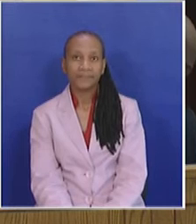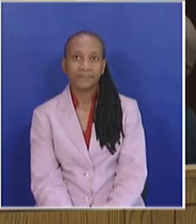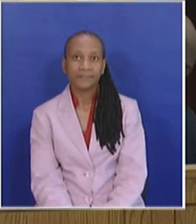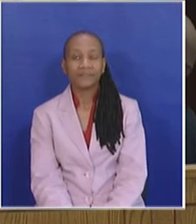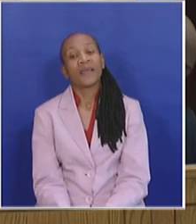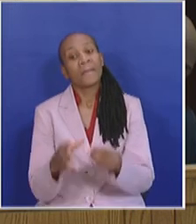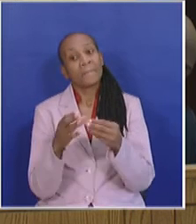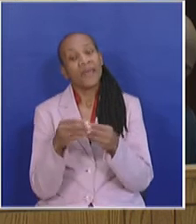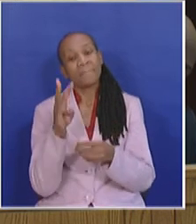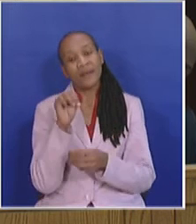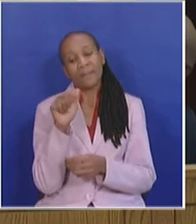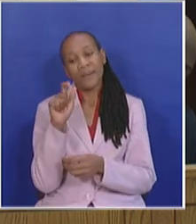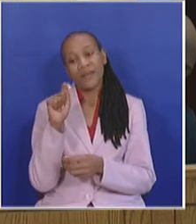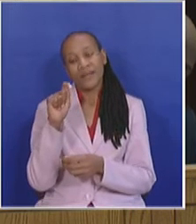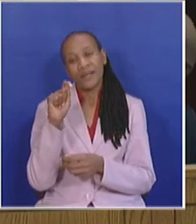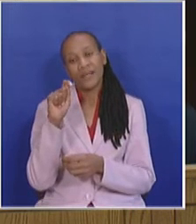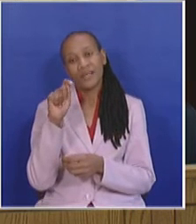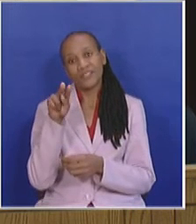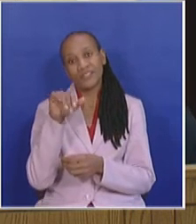Honorable Mateis,